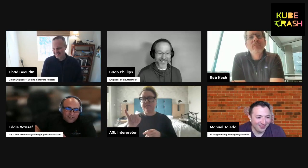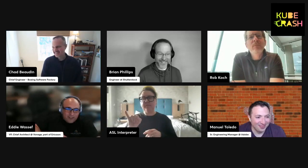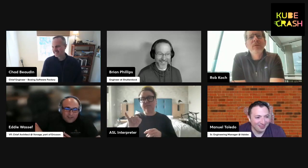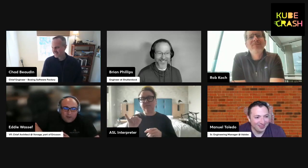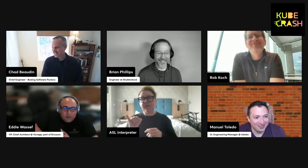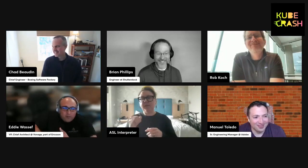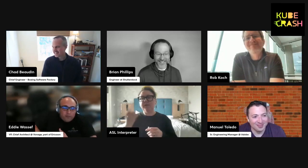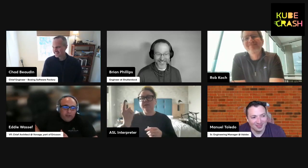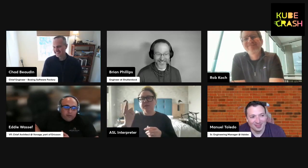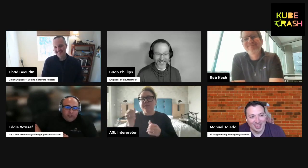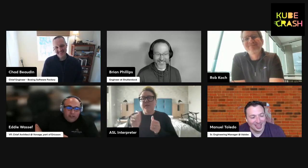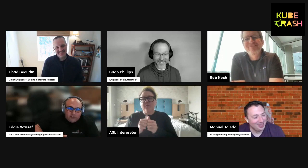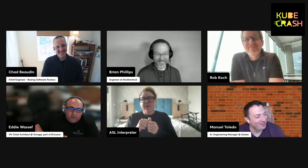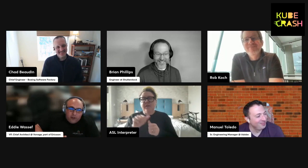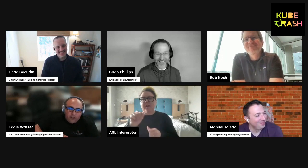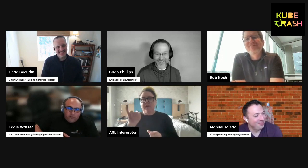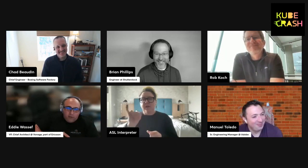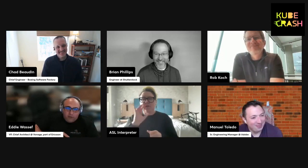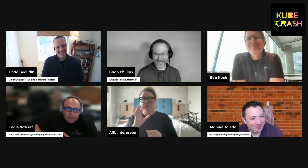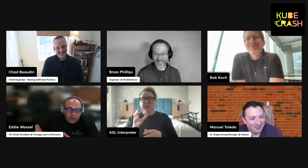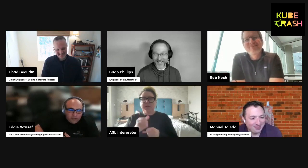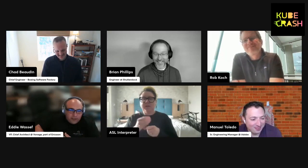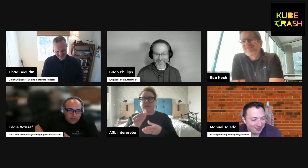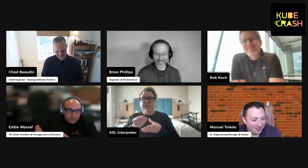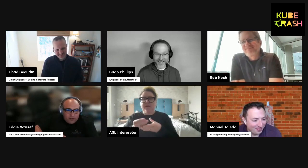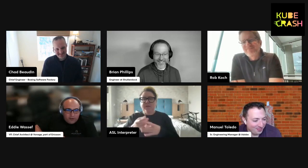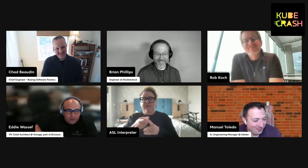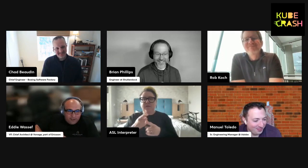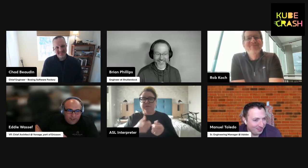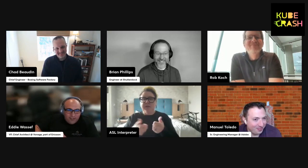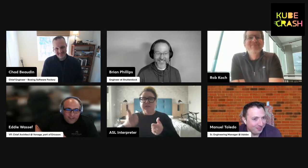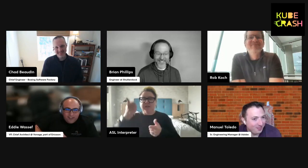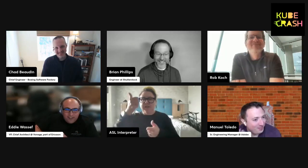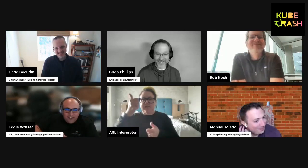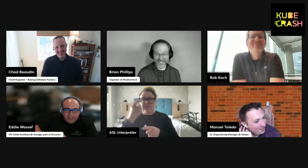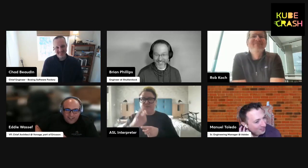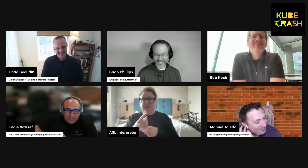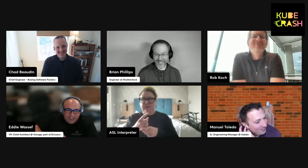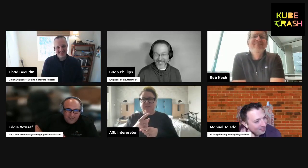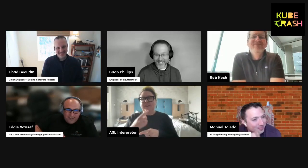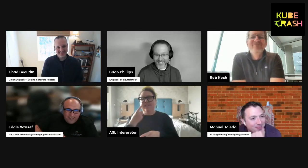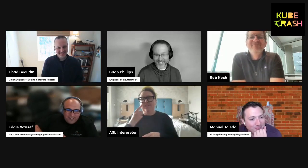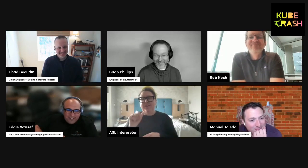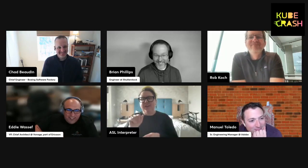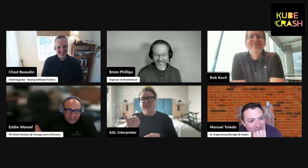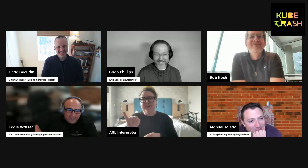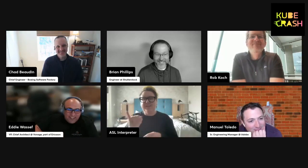it be able to get some funding from the executives, right?